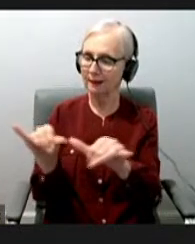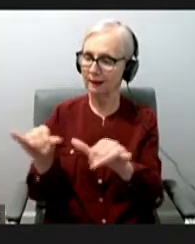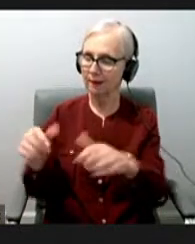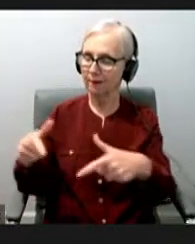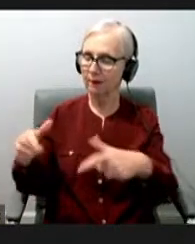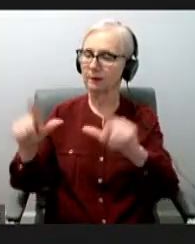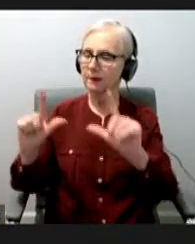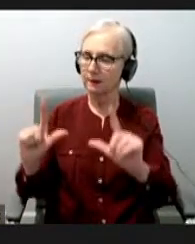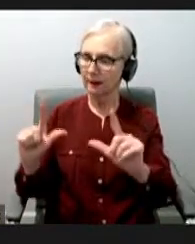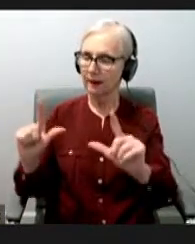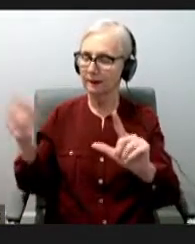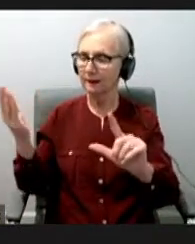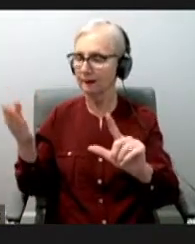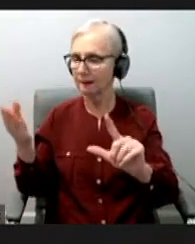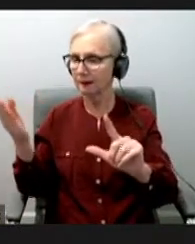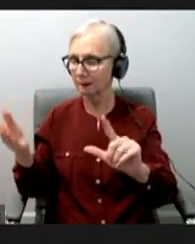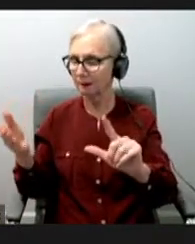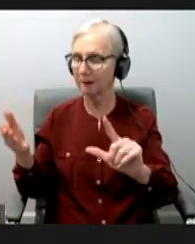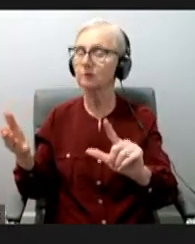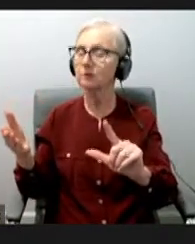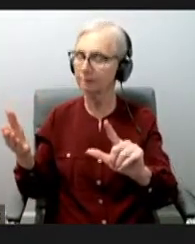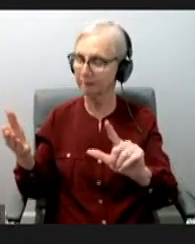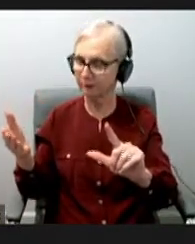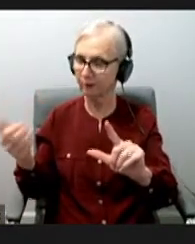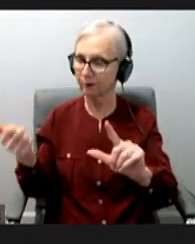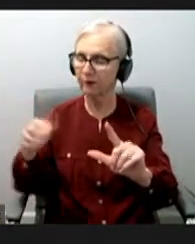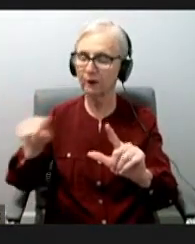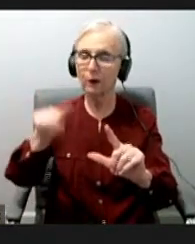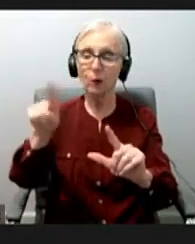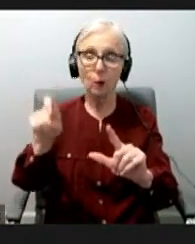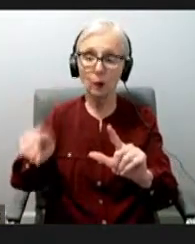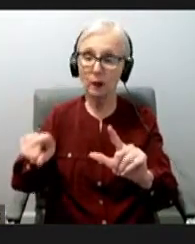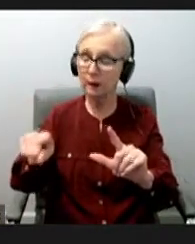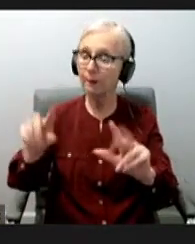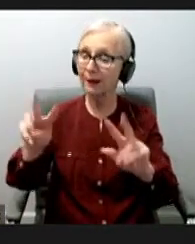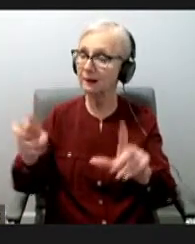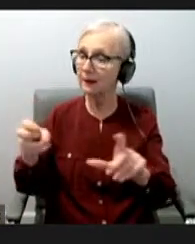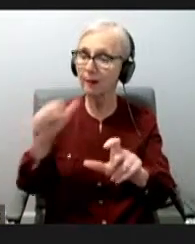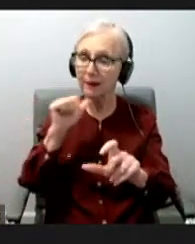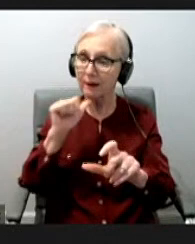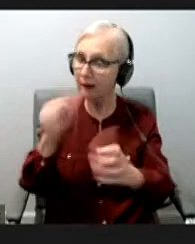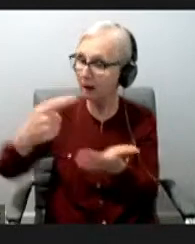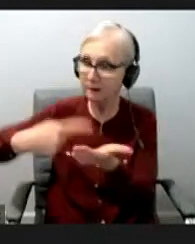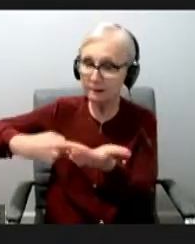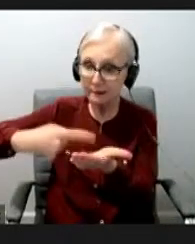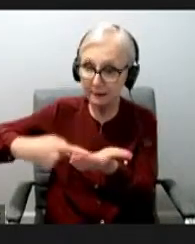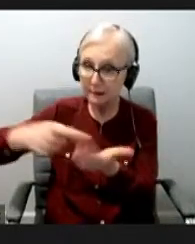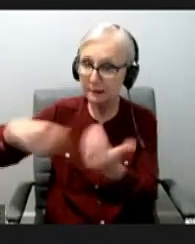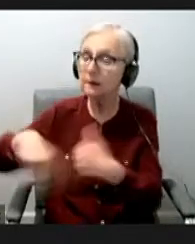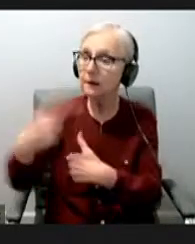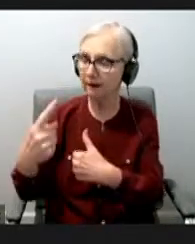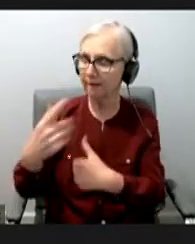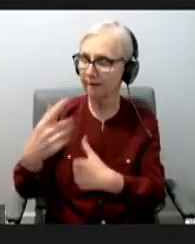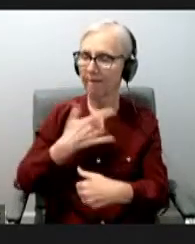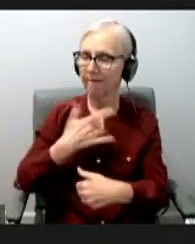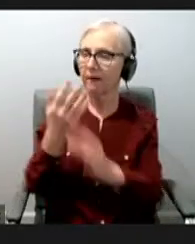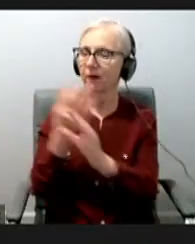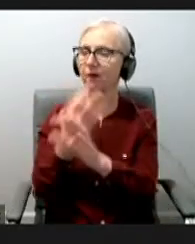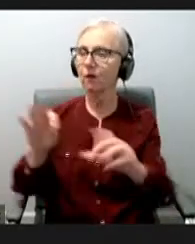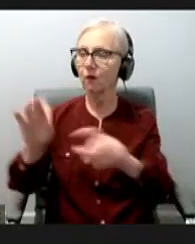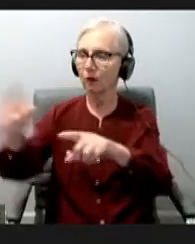as always, if you have any questions about topics that are not covered today or any other media inquiries, feel free to email us at